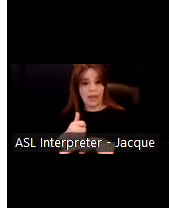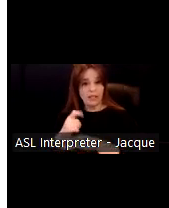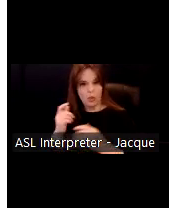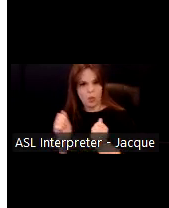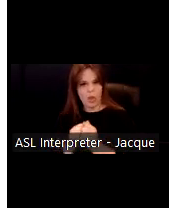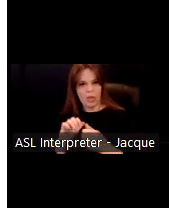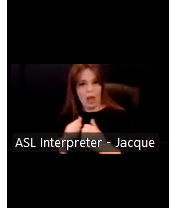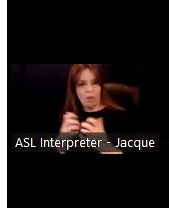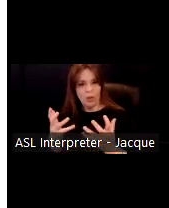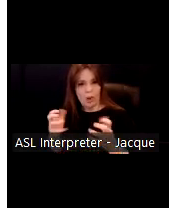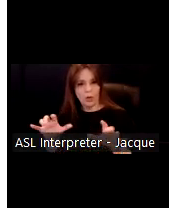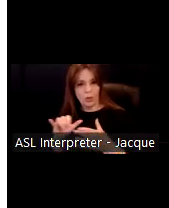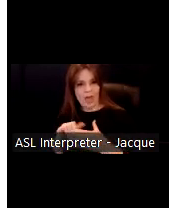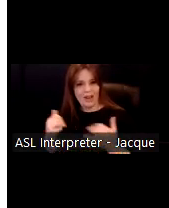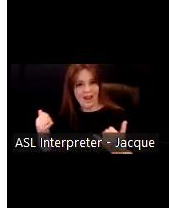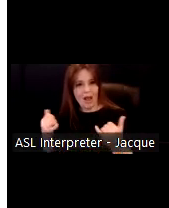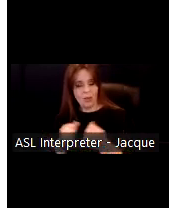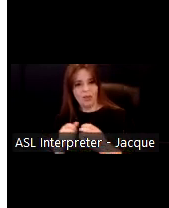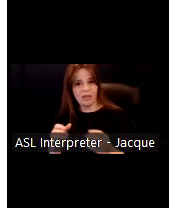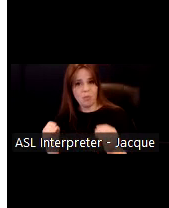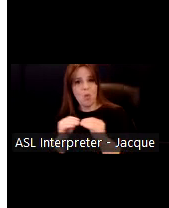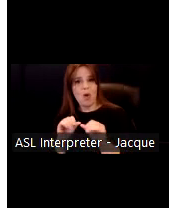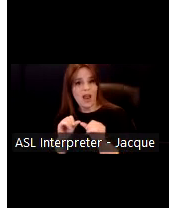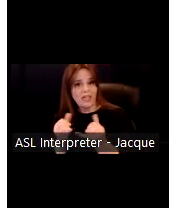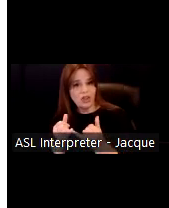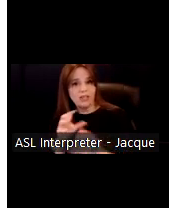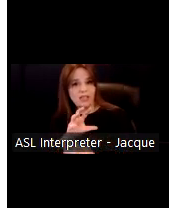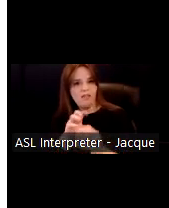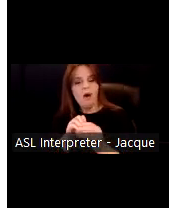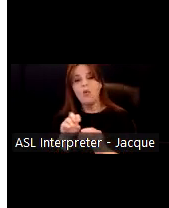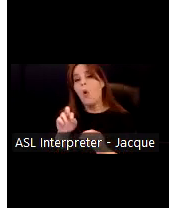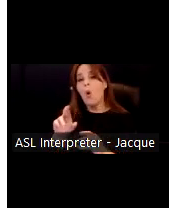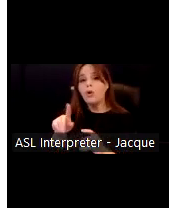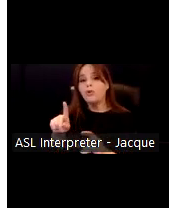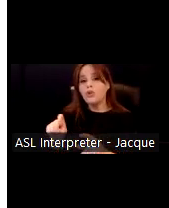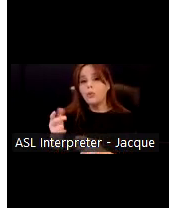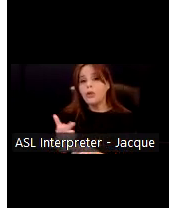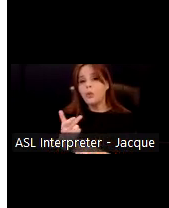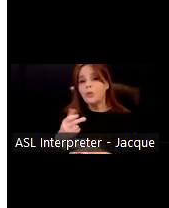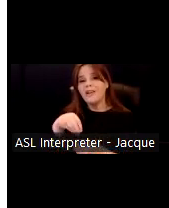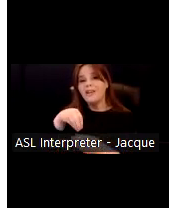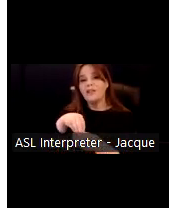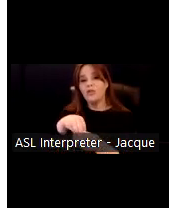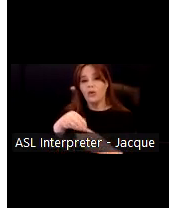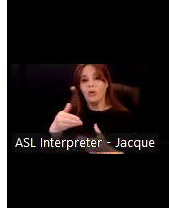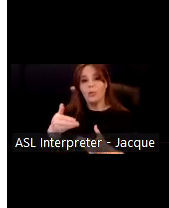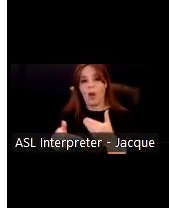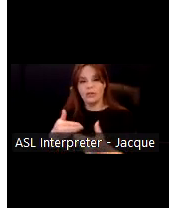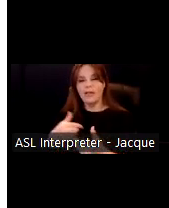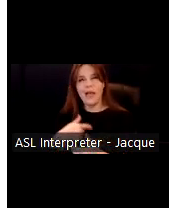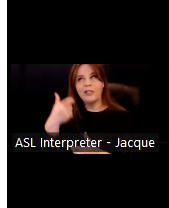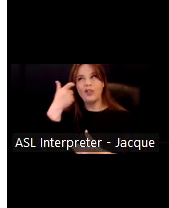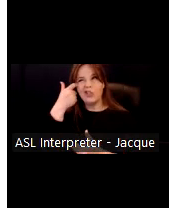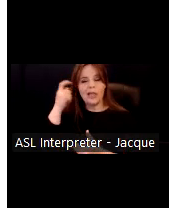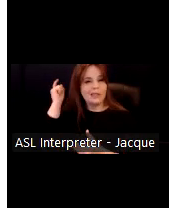many more agencies involved, or should we just kind of use an internal process at the DHH program? I just thought of this